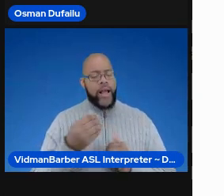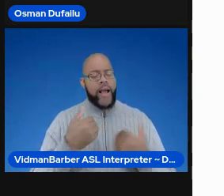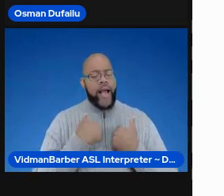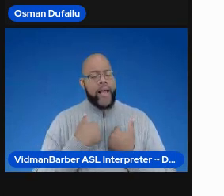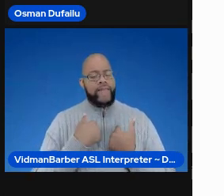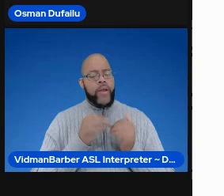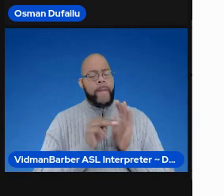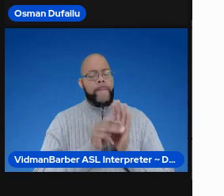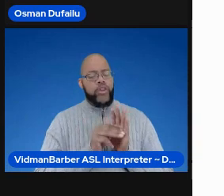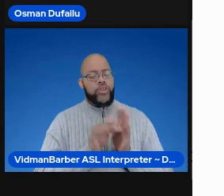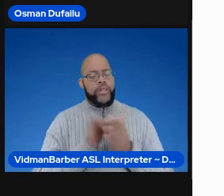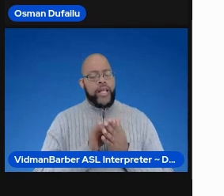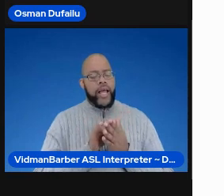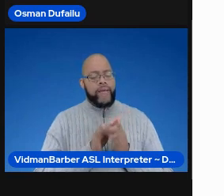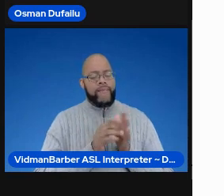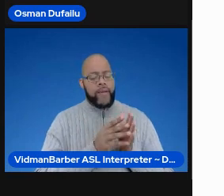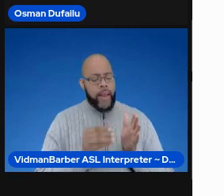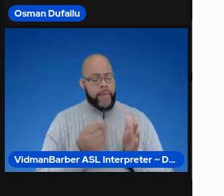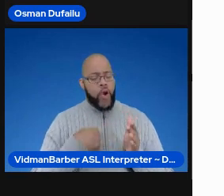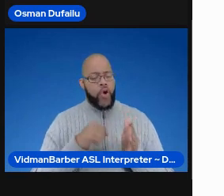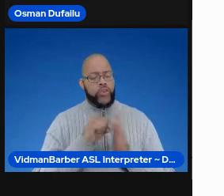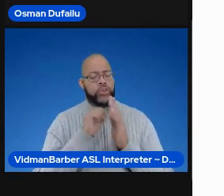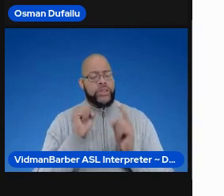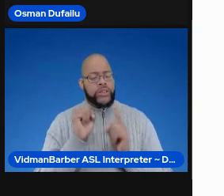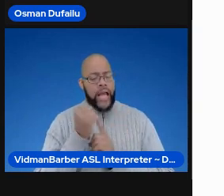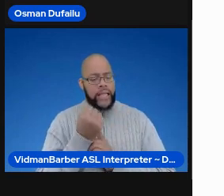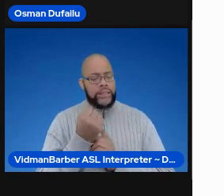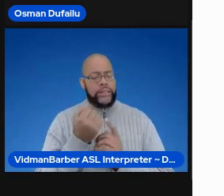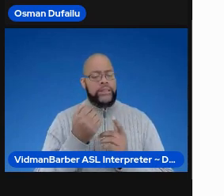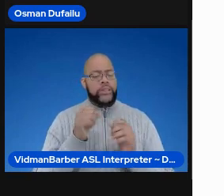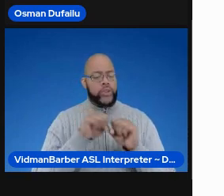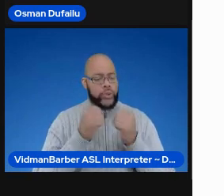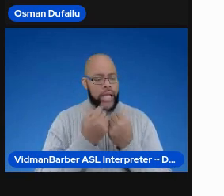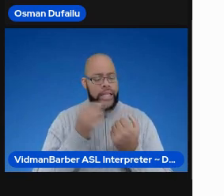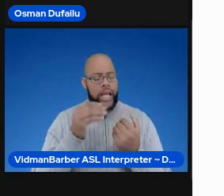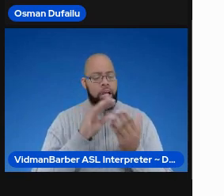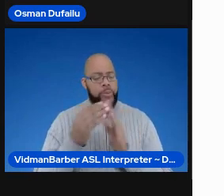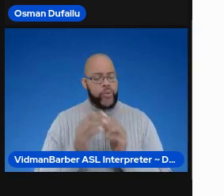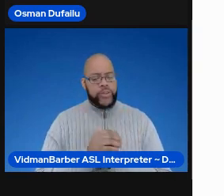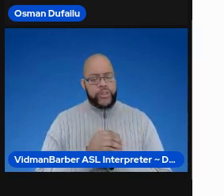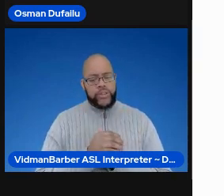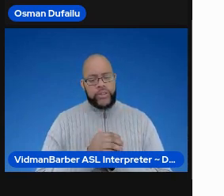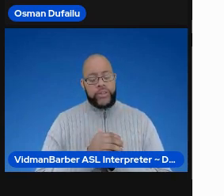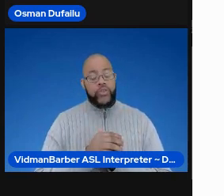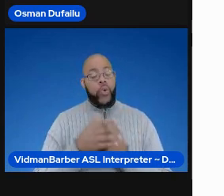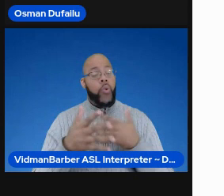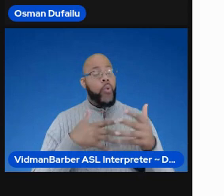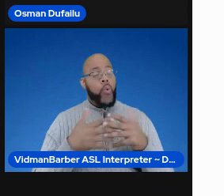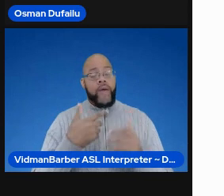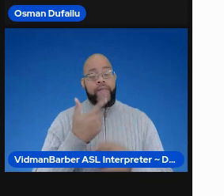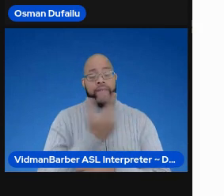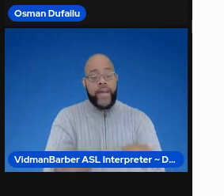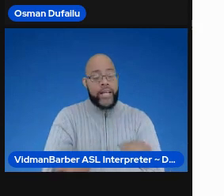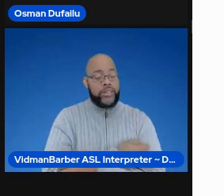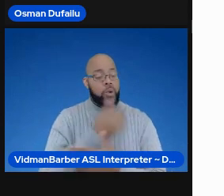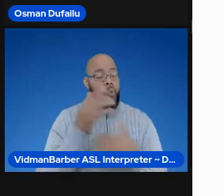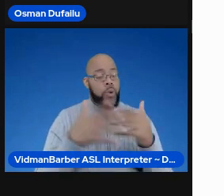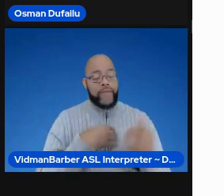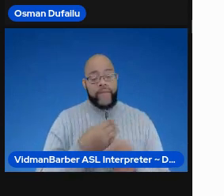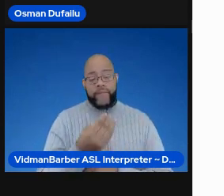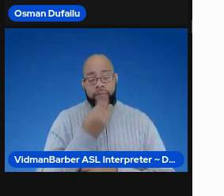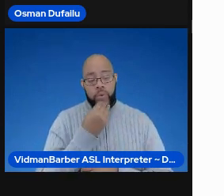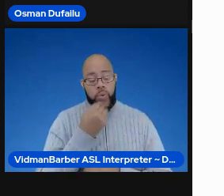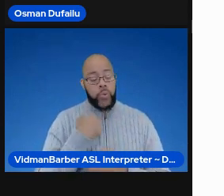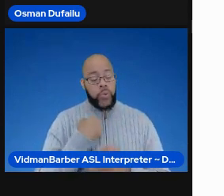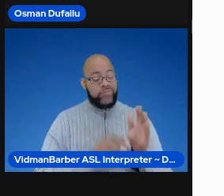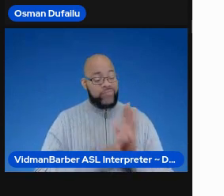modules that mimics our societies and our communities, so that whatever vaccine or whatever food we